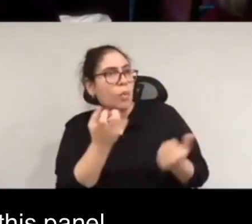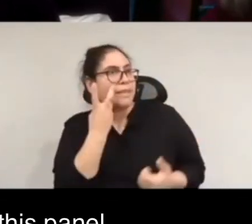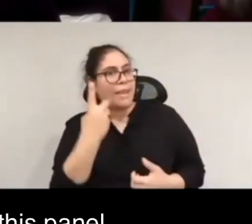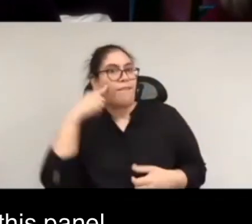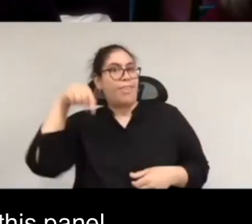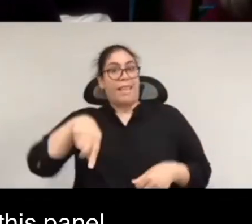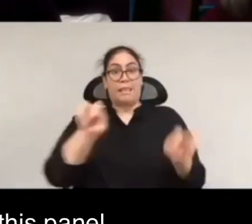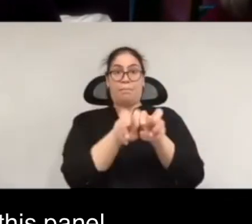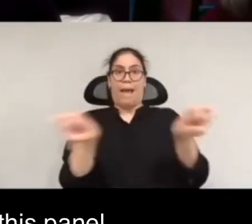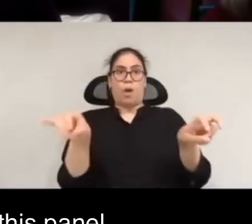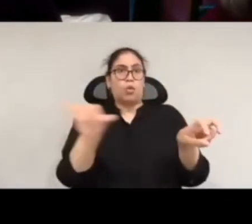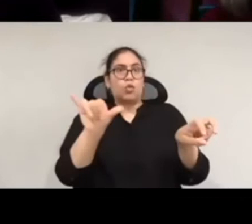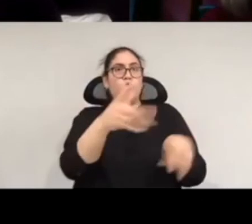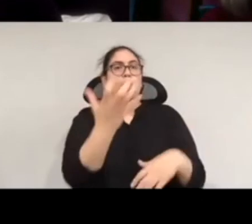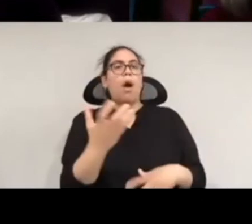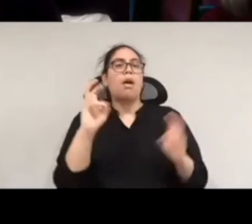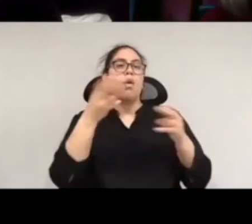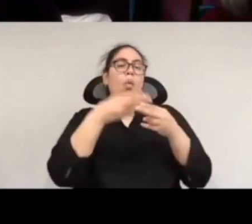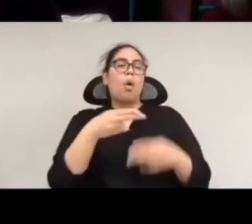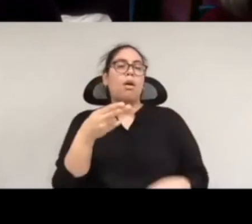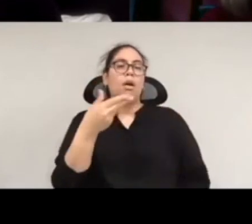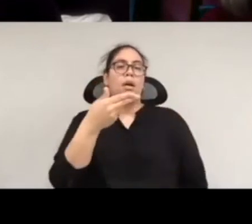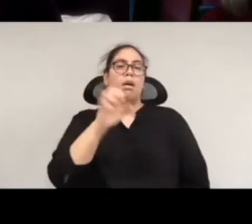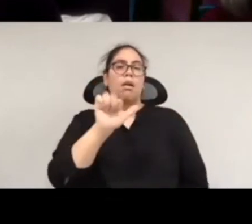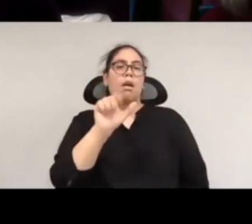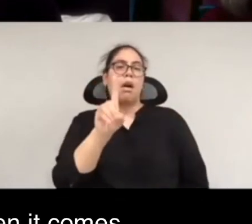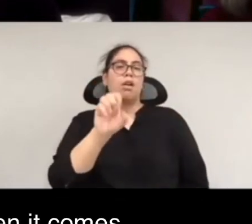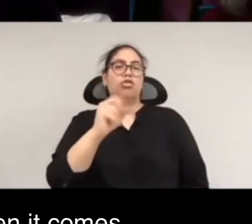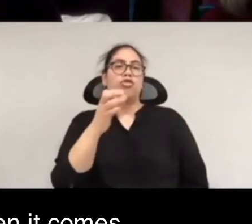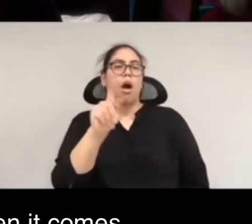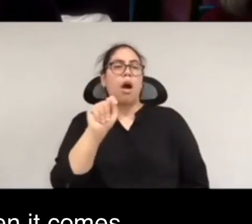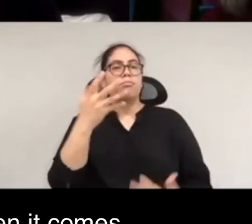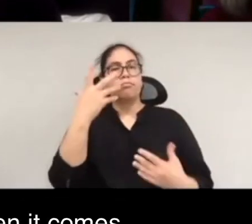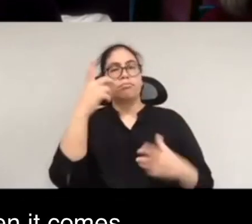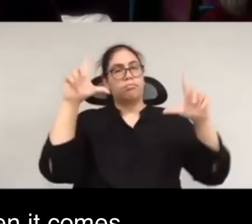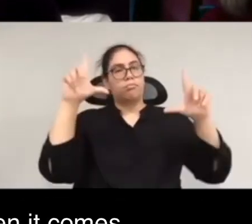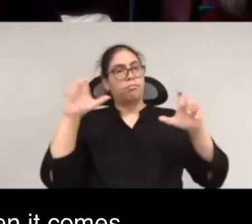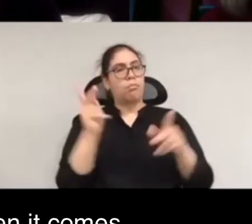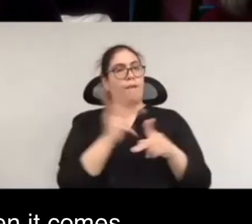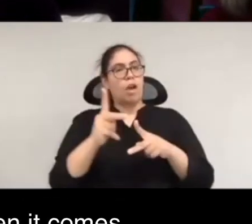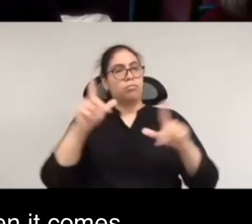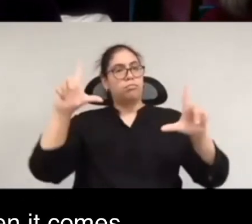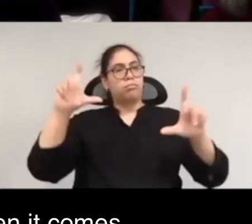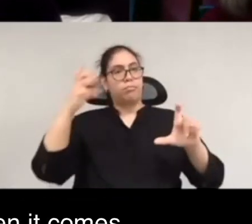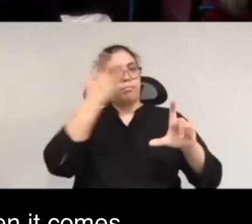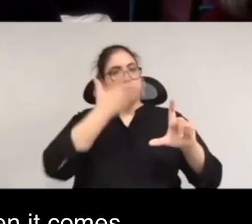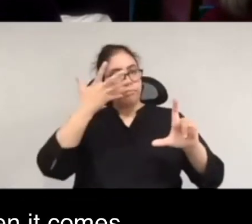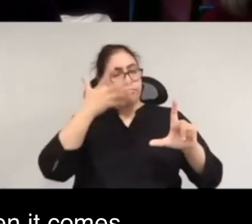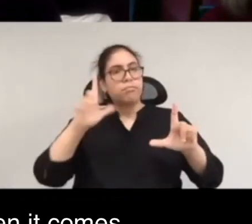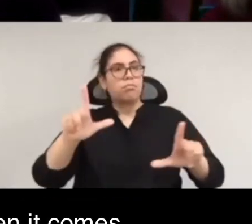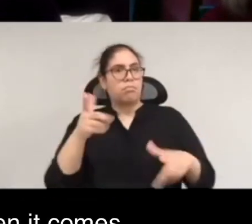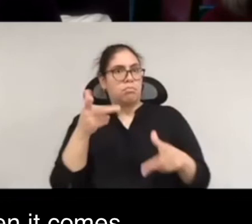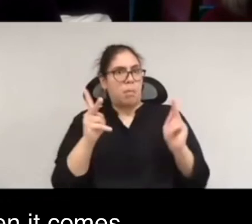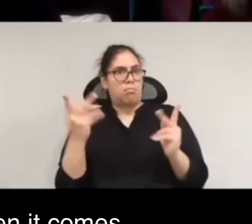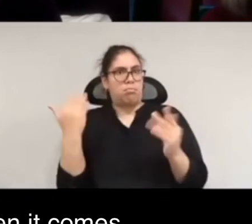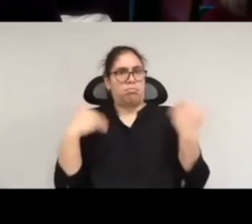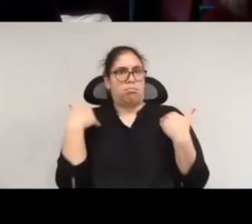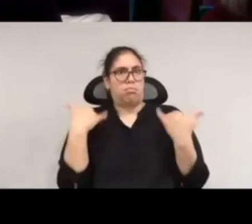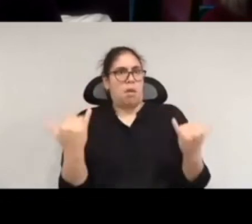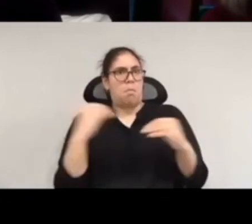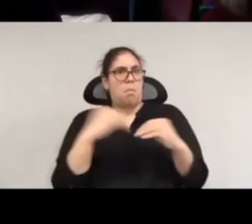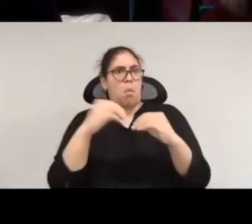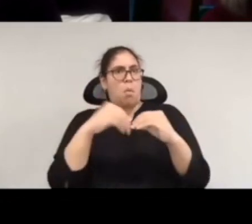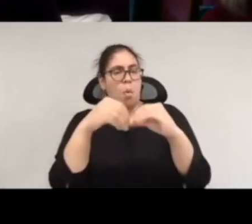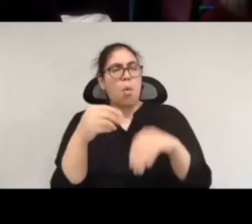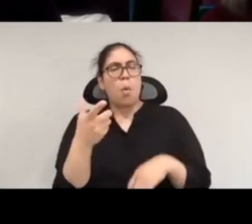panel, you want a headshot. And so it's hard to get away from that. And I think, when it comes down to actual casting, you